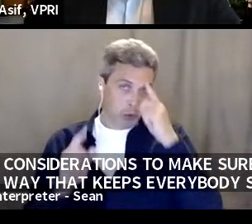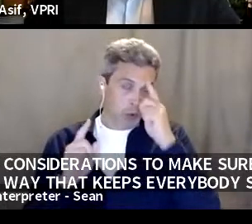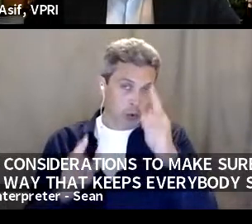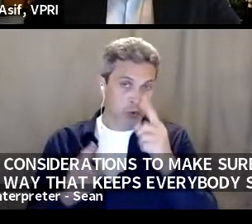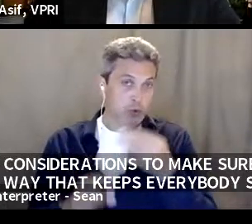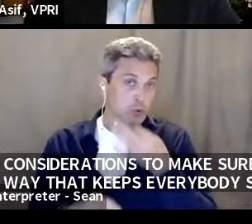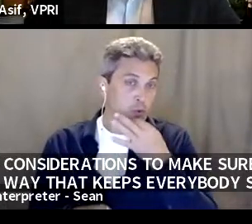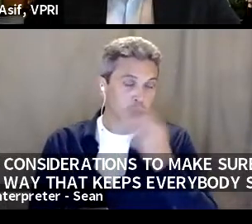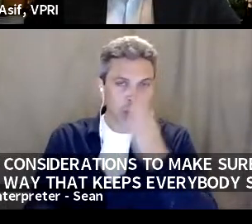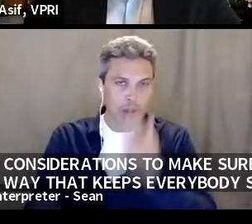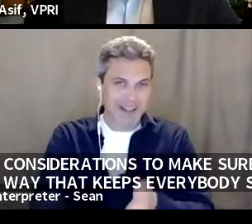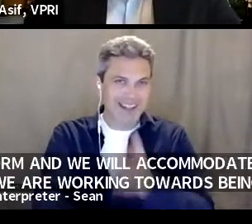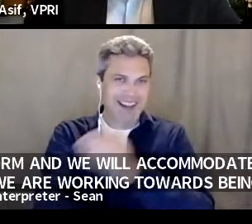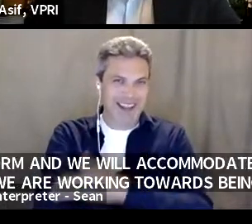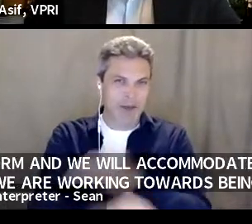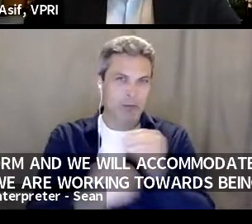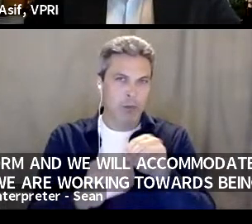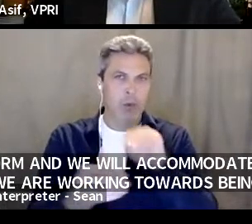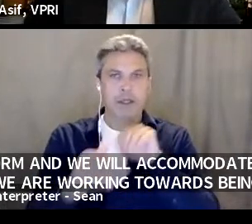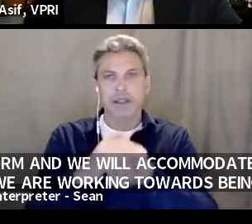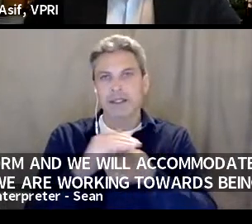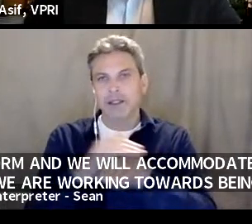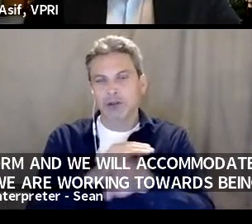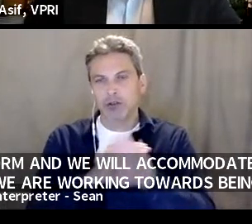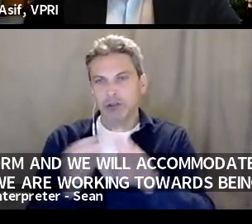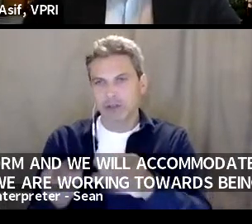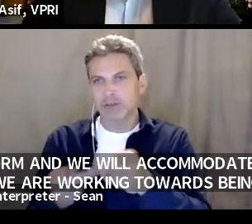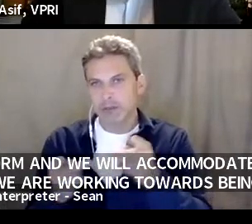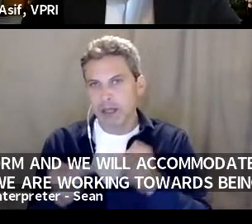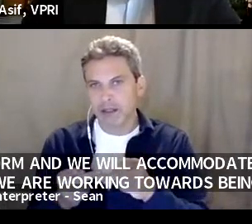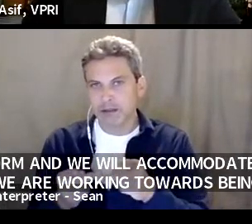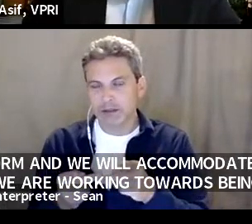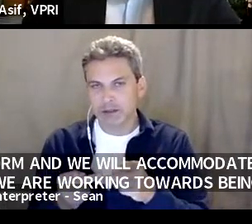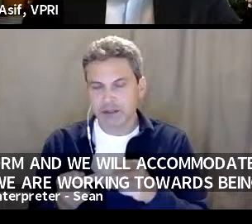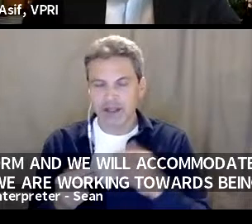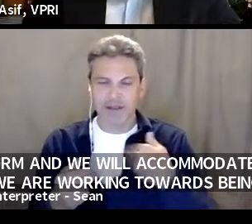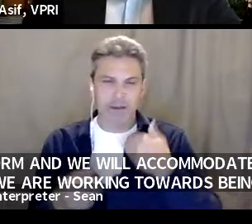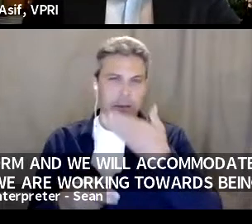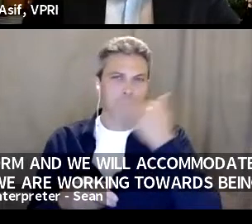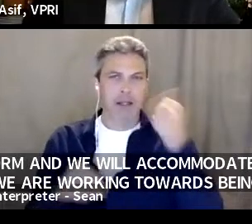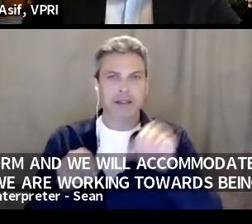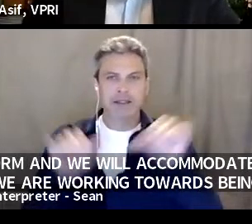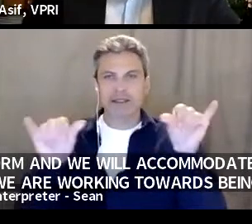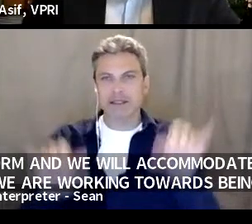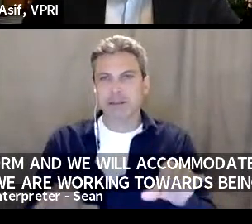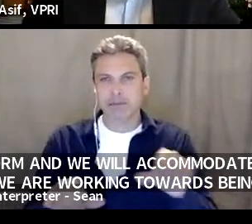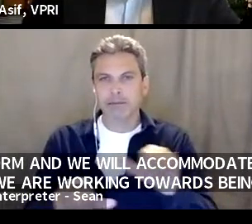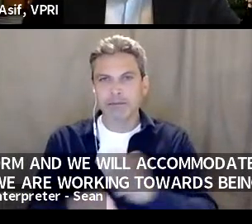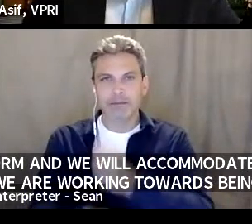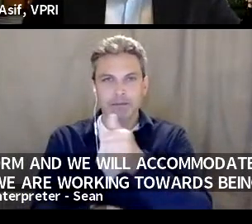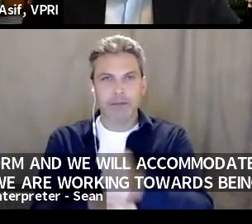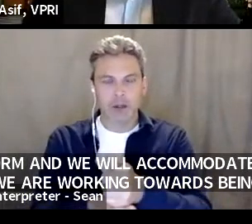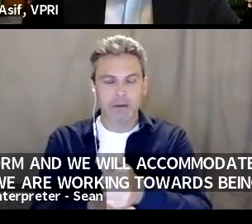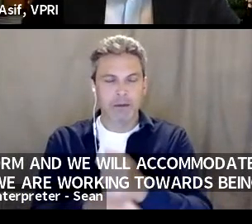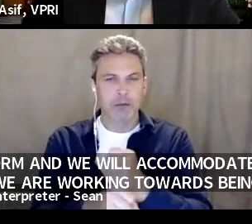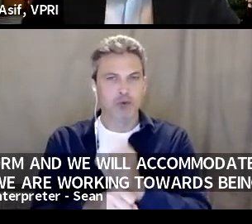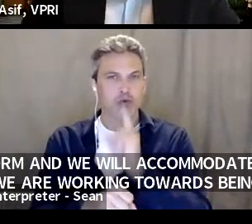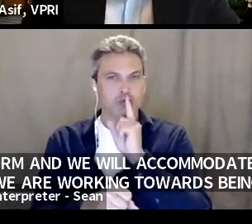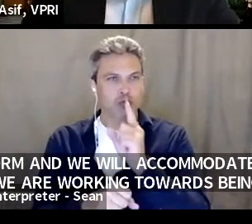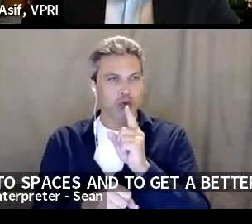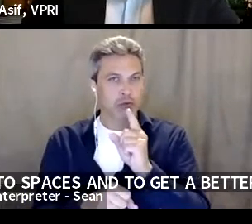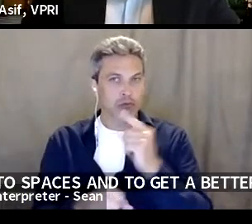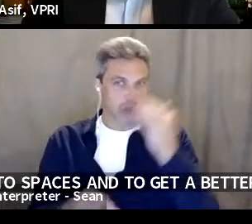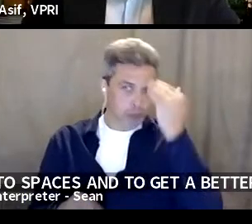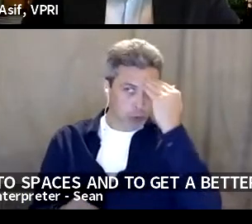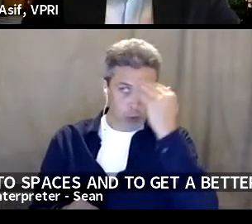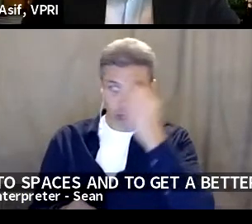spaces and to get a better systems in place to really track and make sure that we are giving access where we